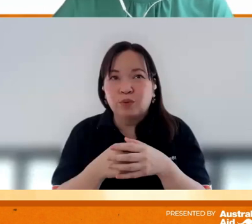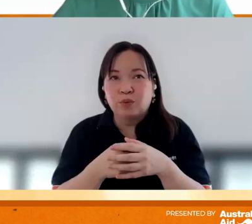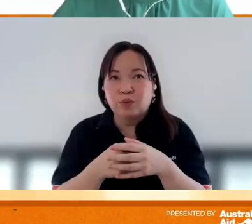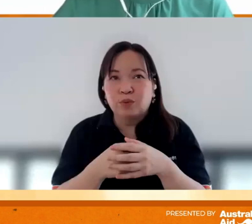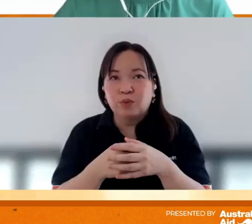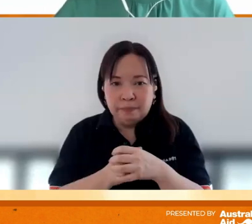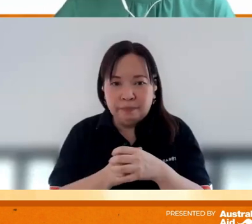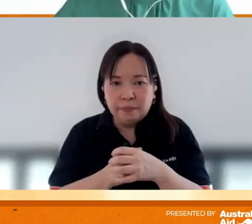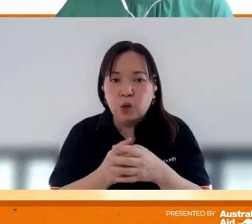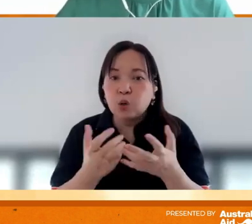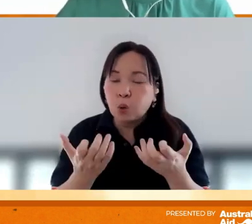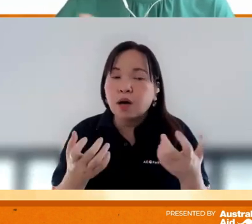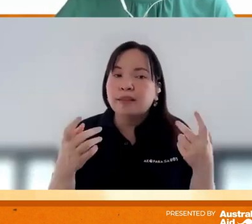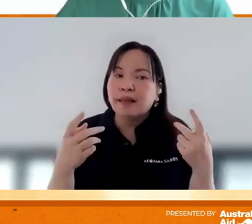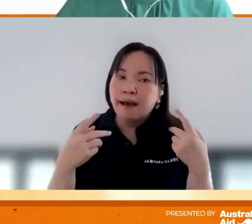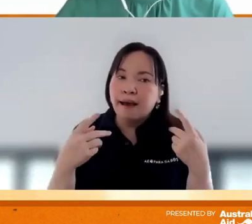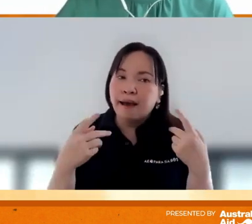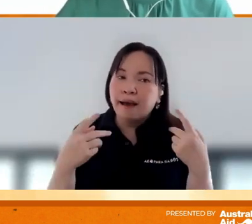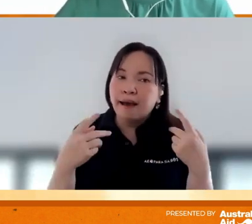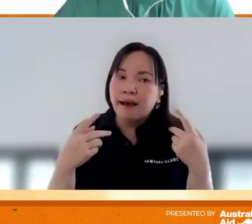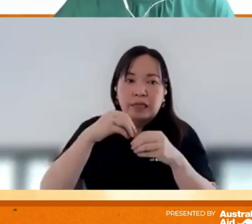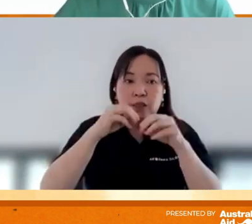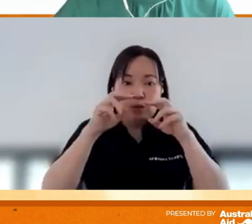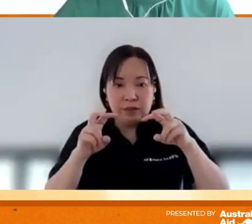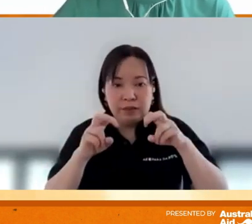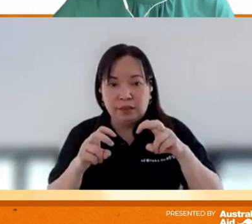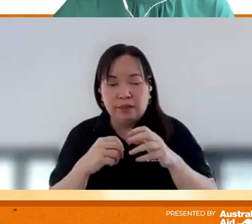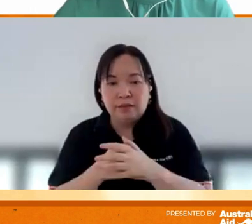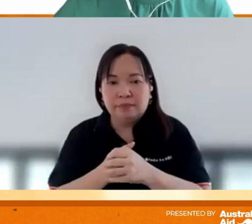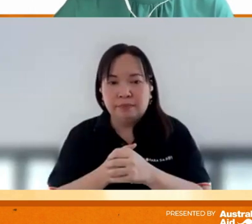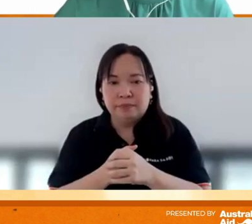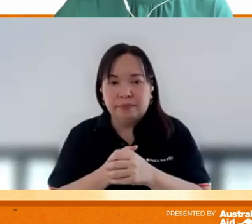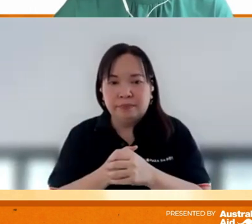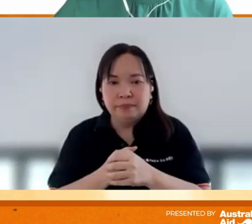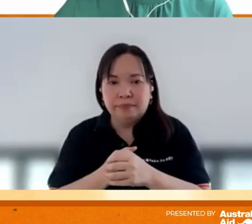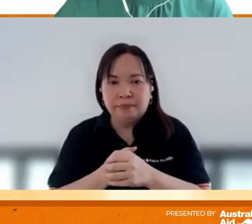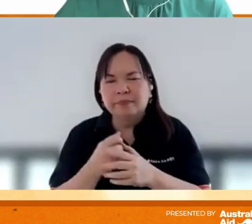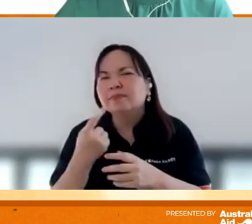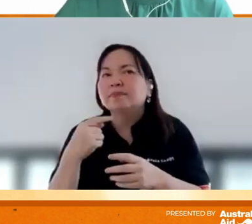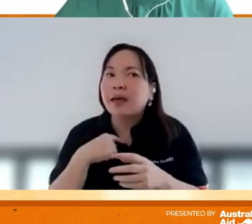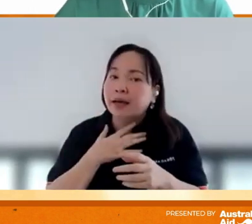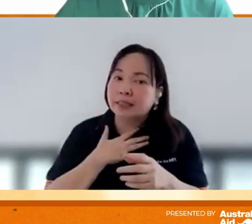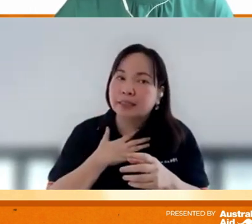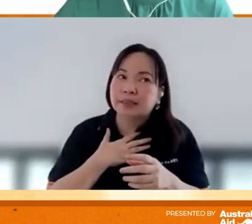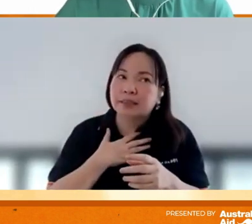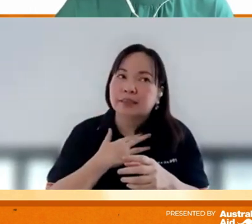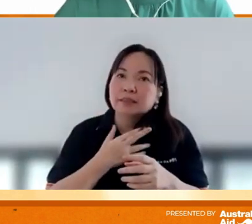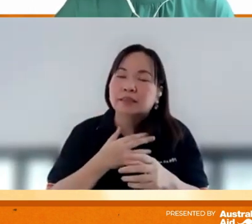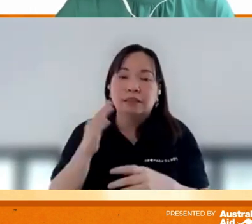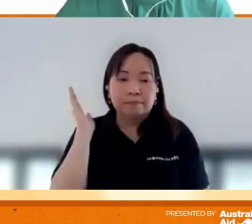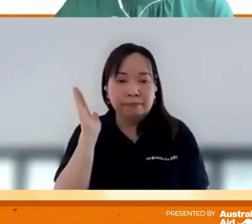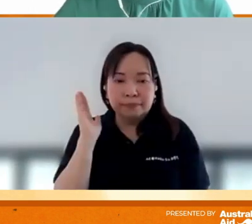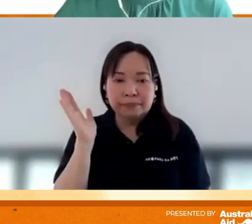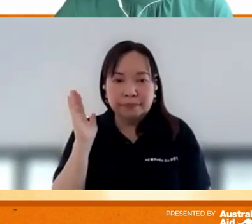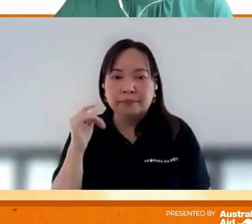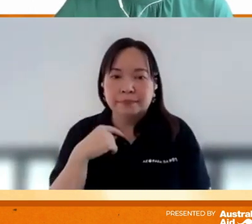depende sa age group din, no? There are available tools for that. So as I was doing this lecture, I